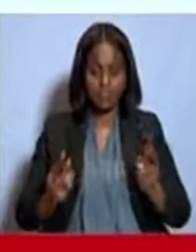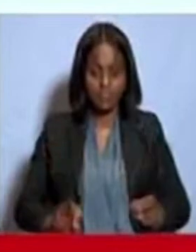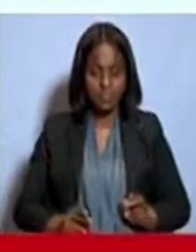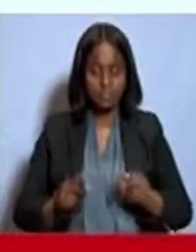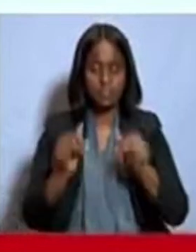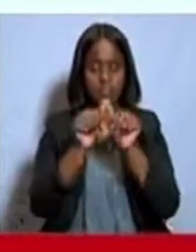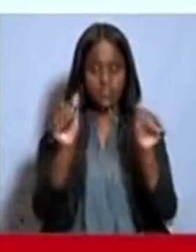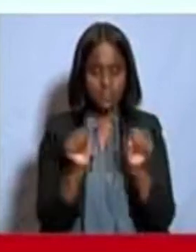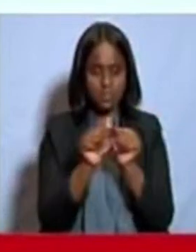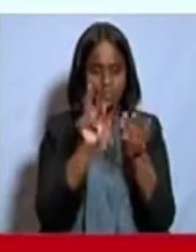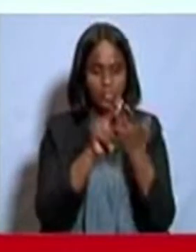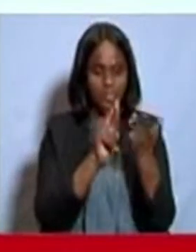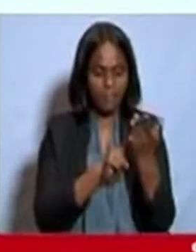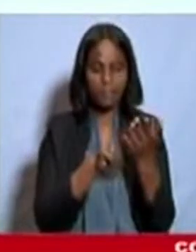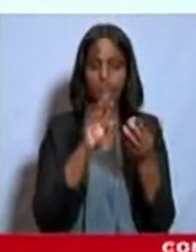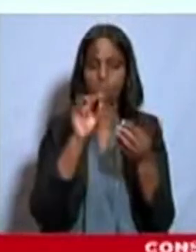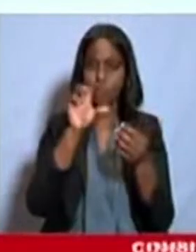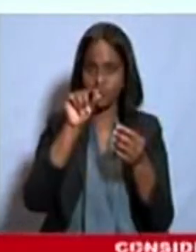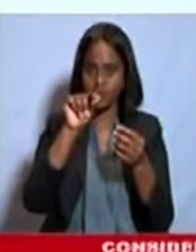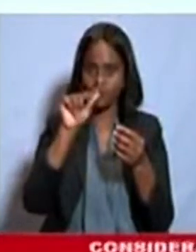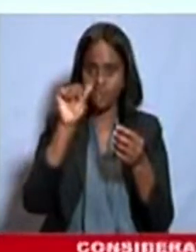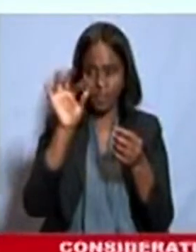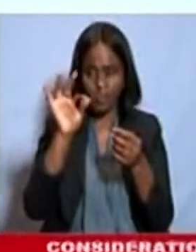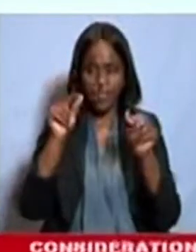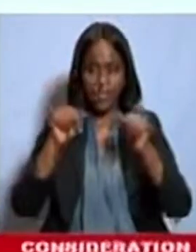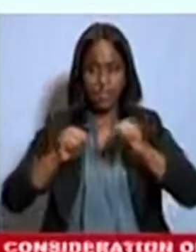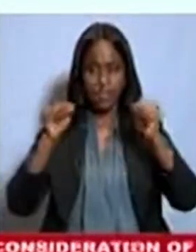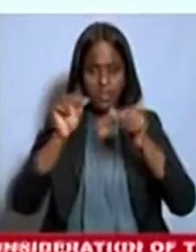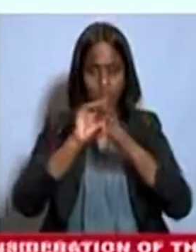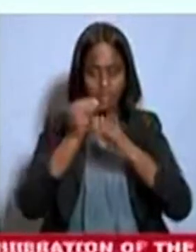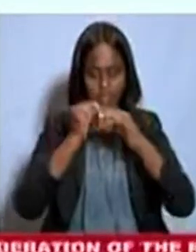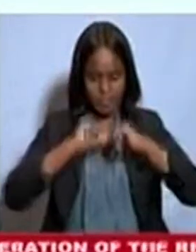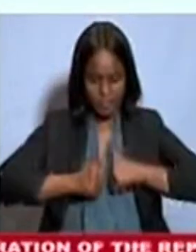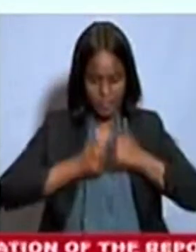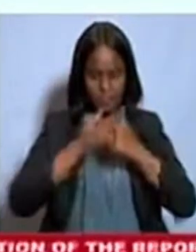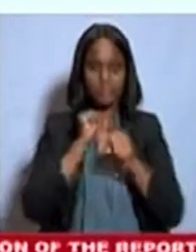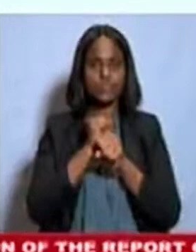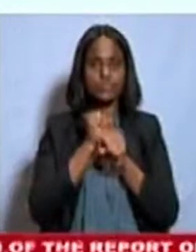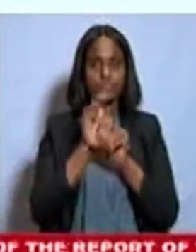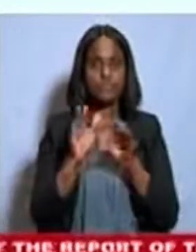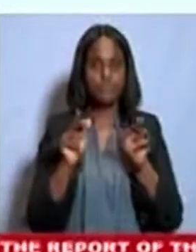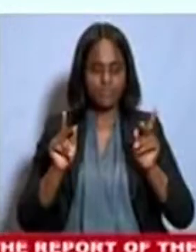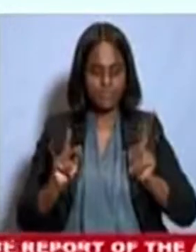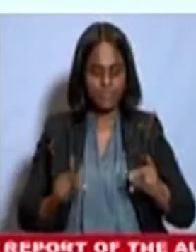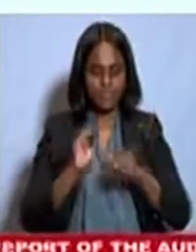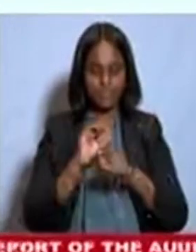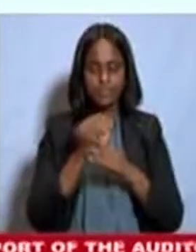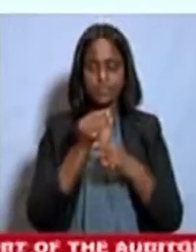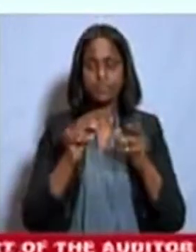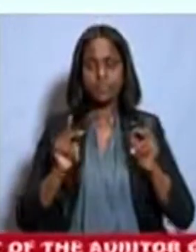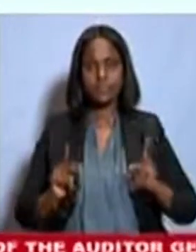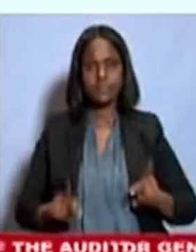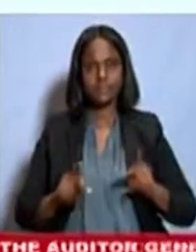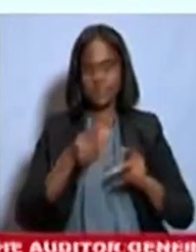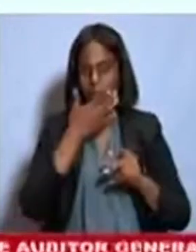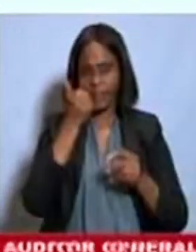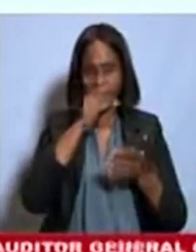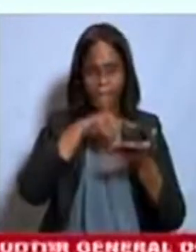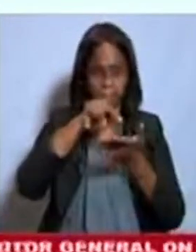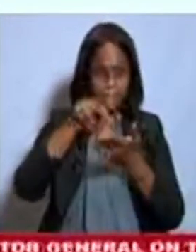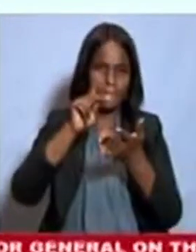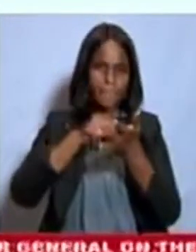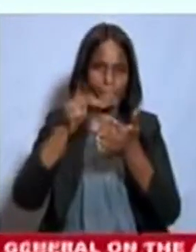2019 stipulates that an employer or self-employed citizen or established resident should pay to the